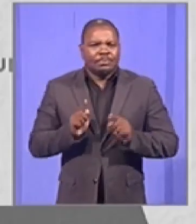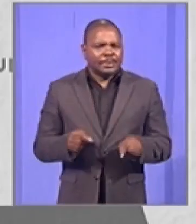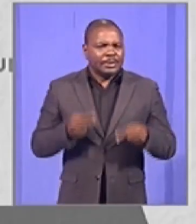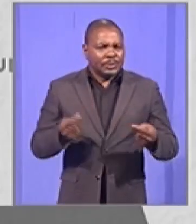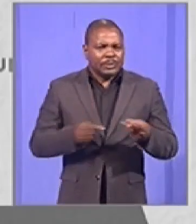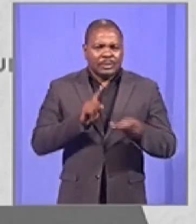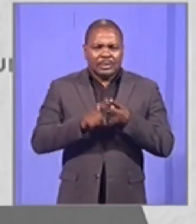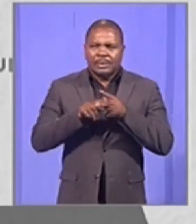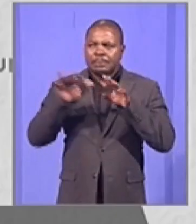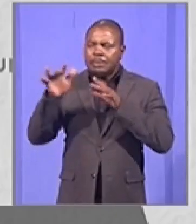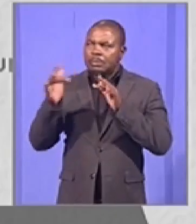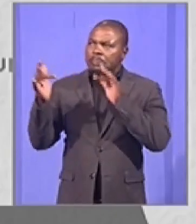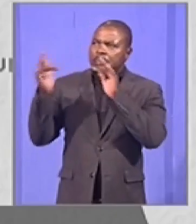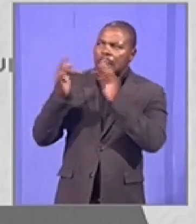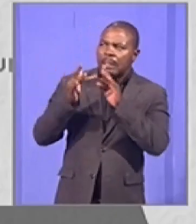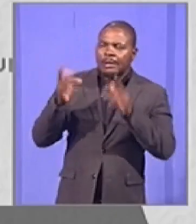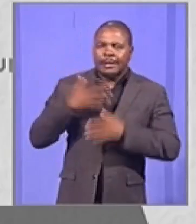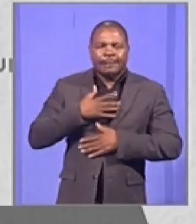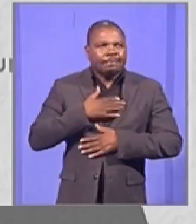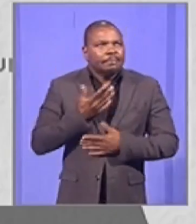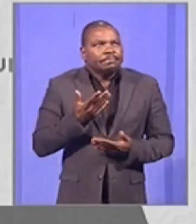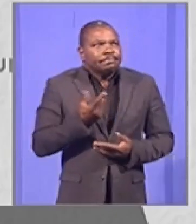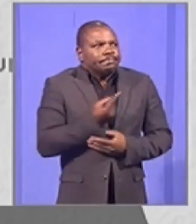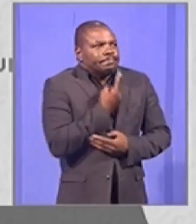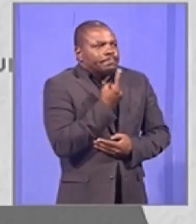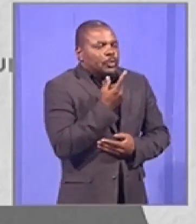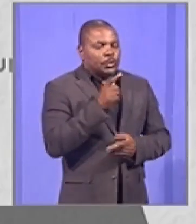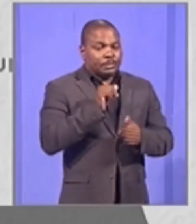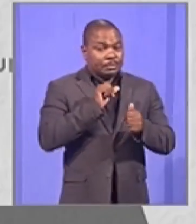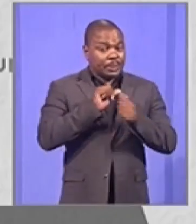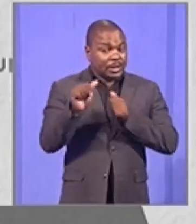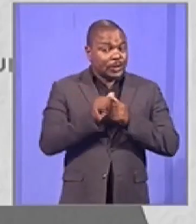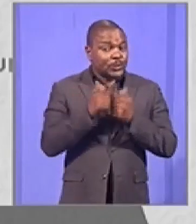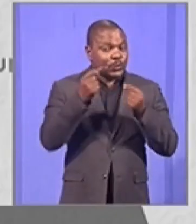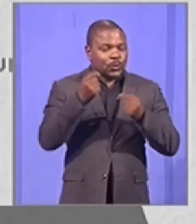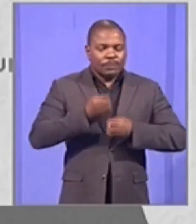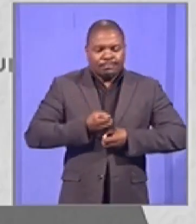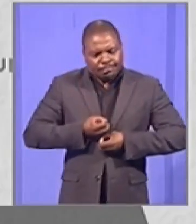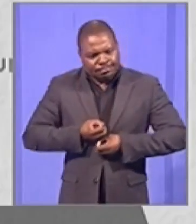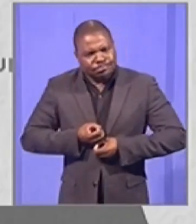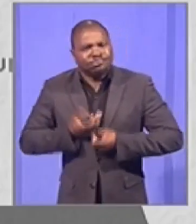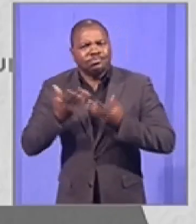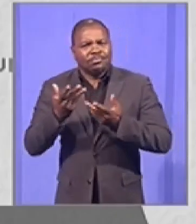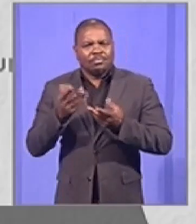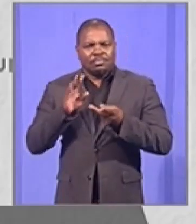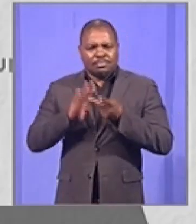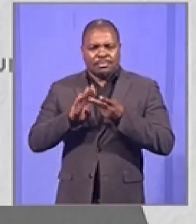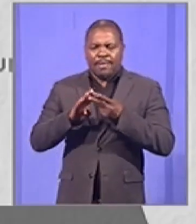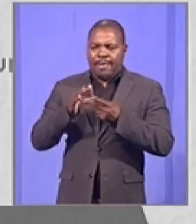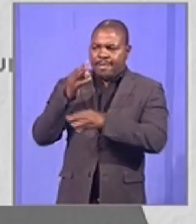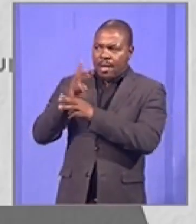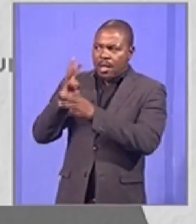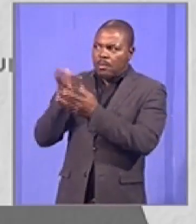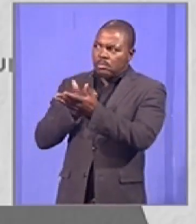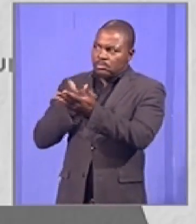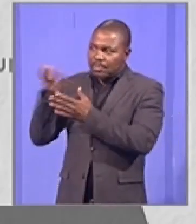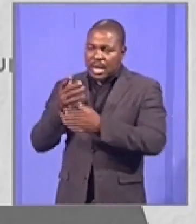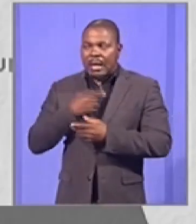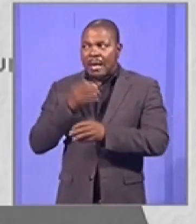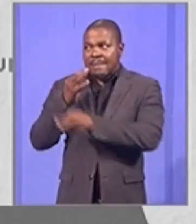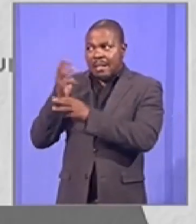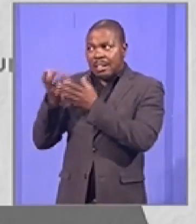nyaka go bona batho, ga o sa duma selo, re kopela gore o bolela le motsadi. Fa o pala go bolela le